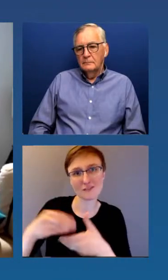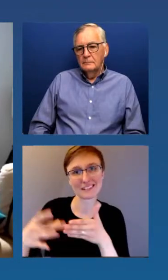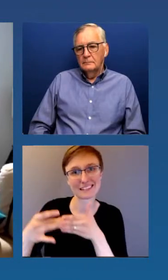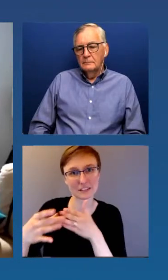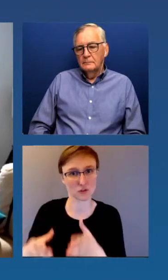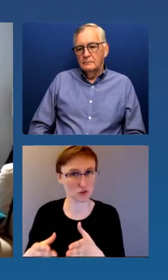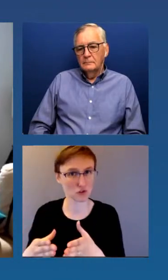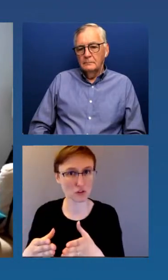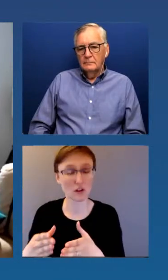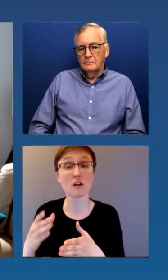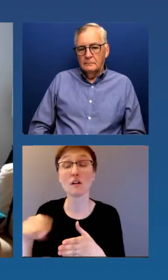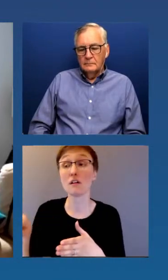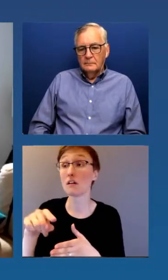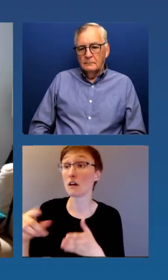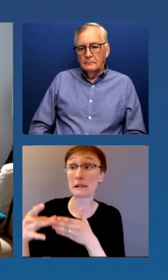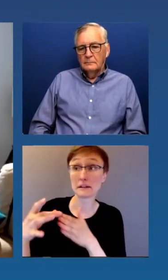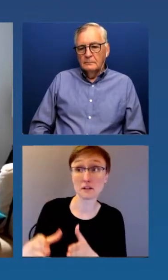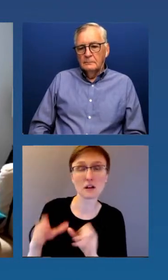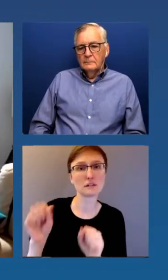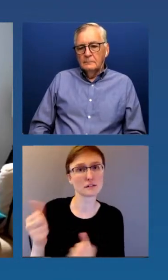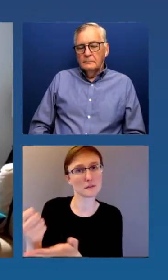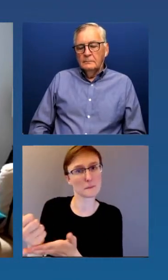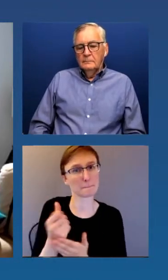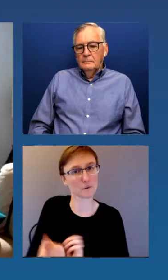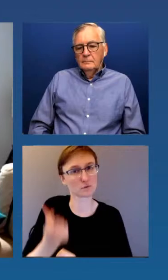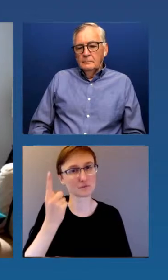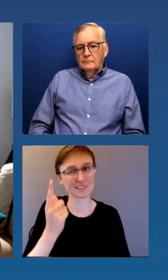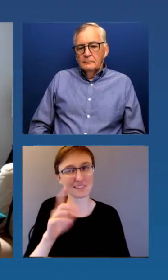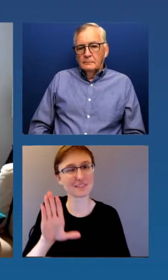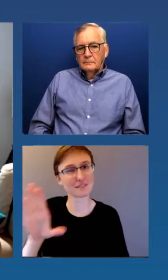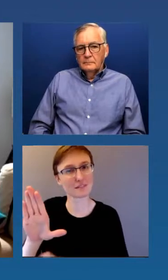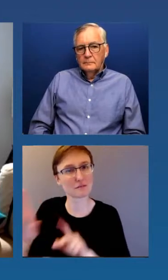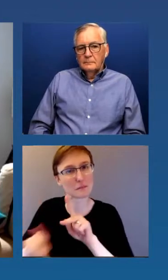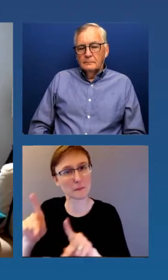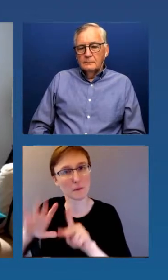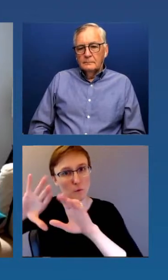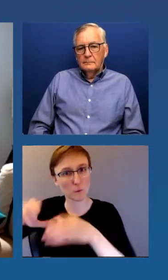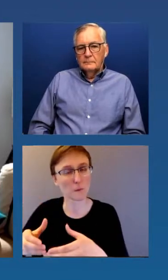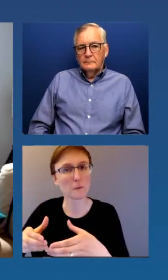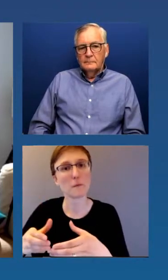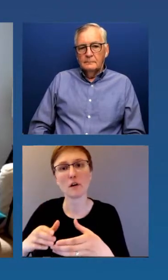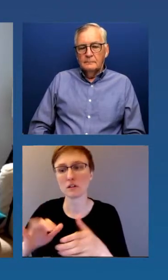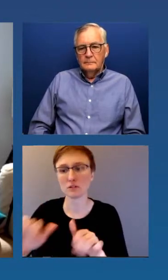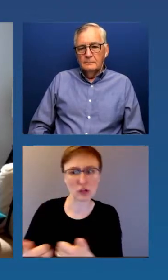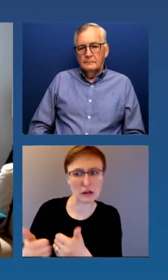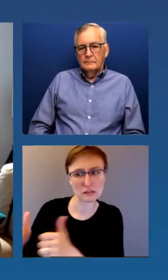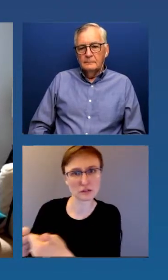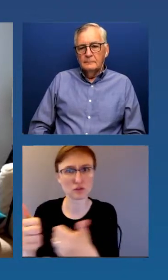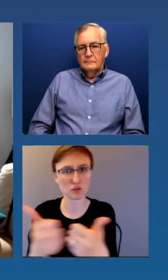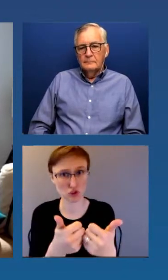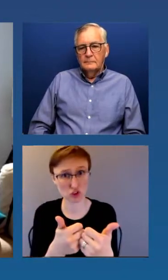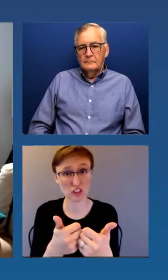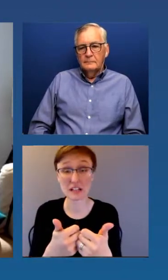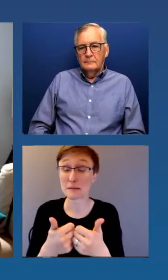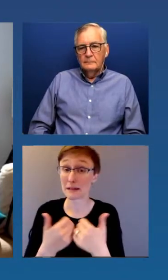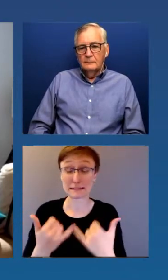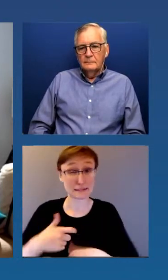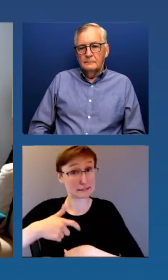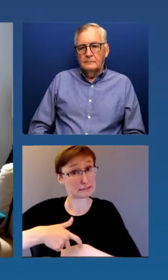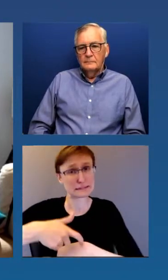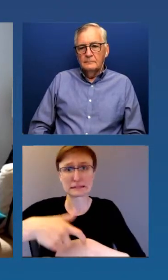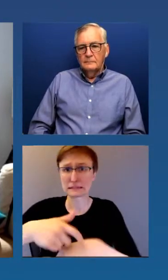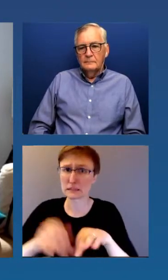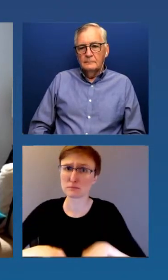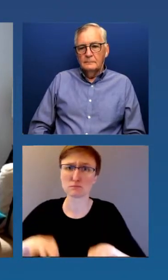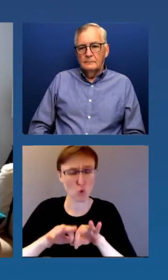on the circumstances and the challenges of the population we are targeting. We are racing against time. Lives are at